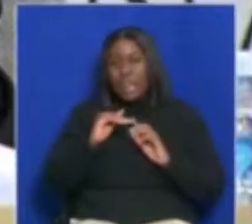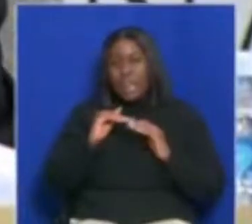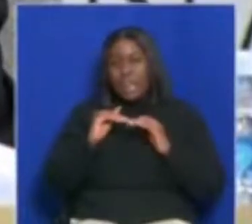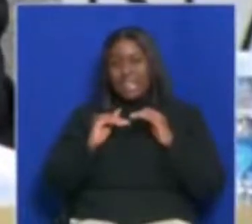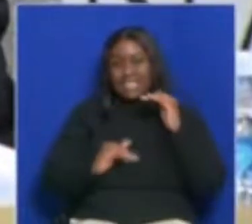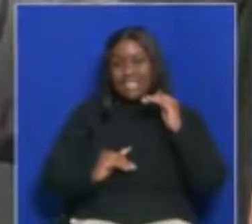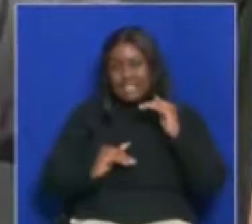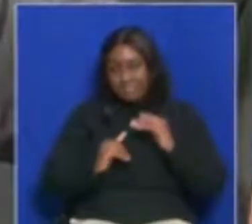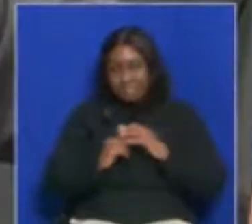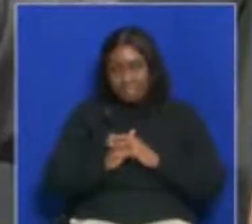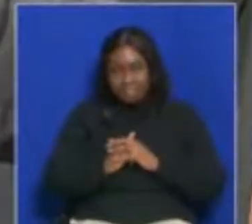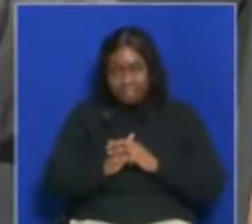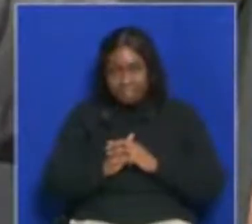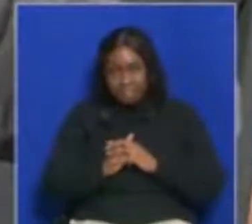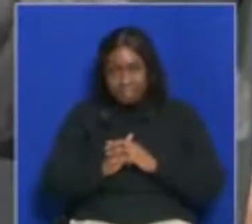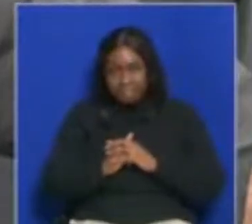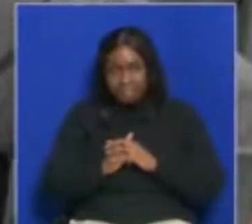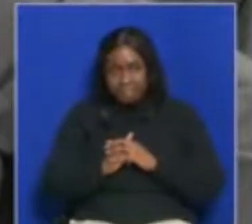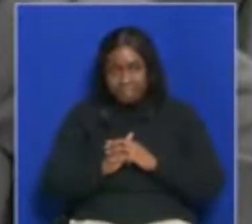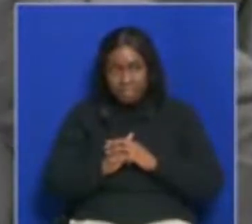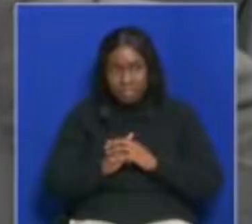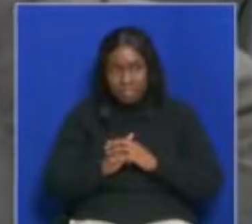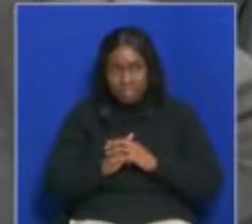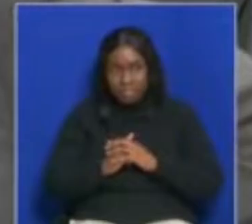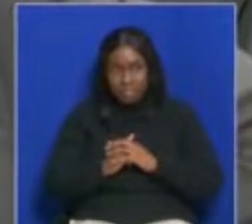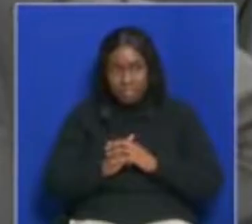That's the end of this period we're talking about.